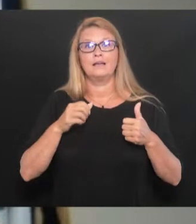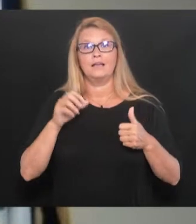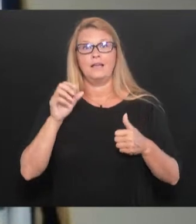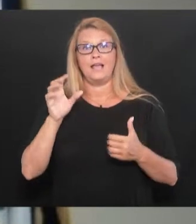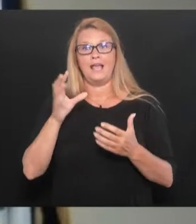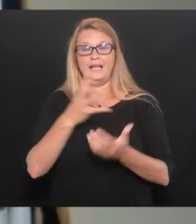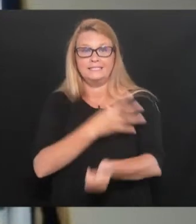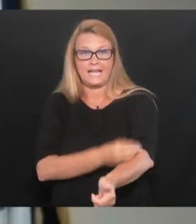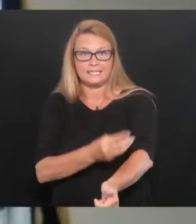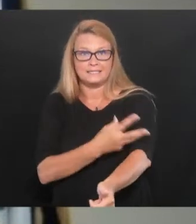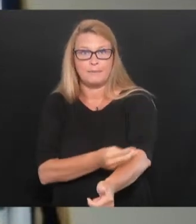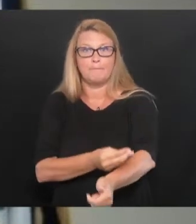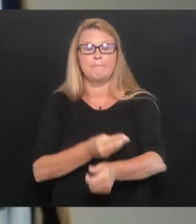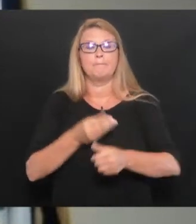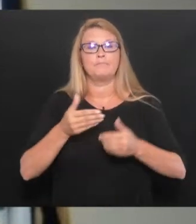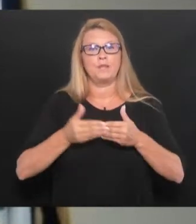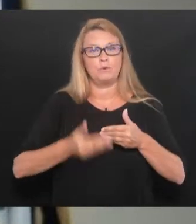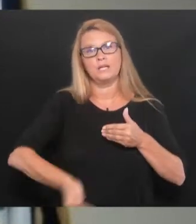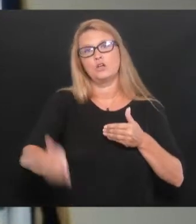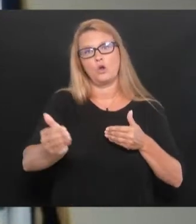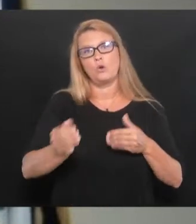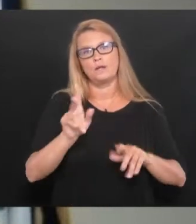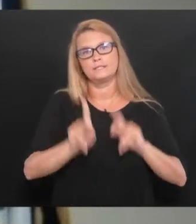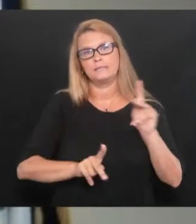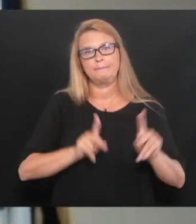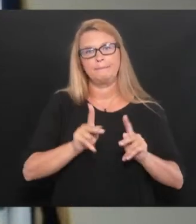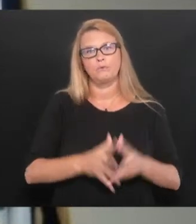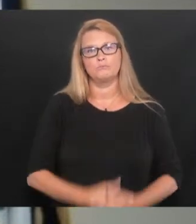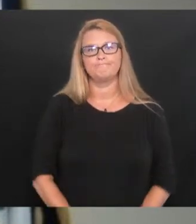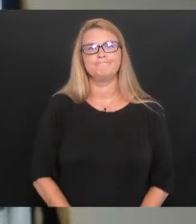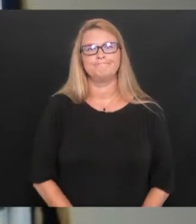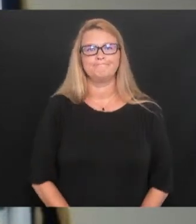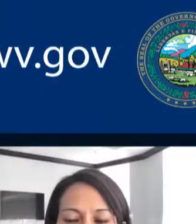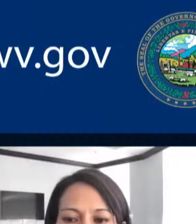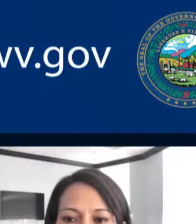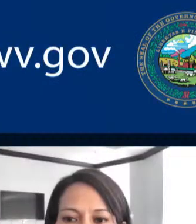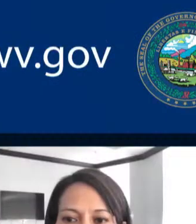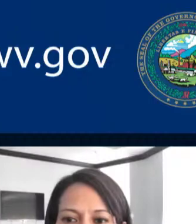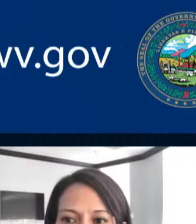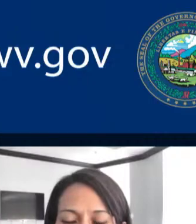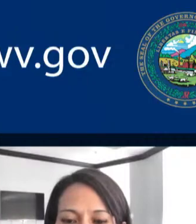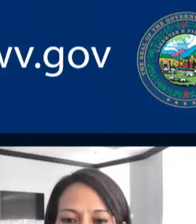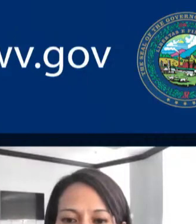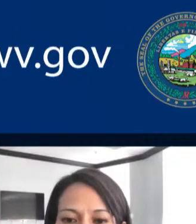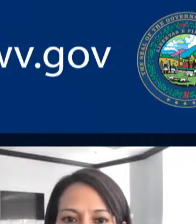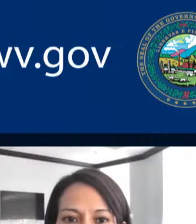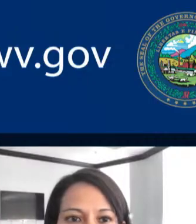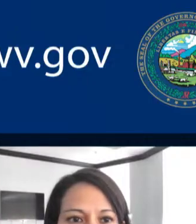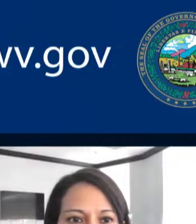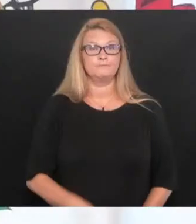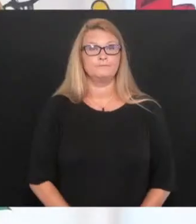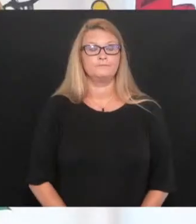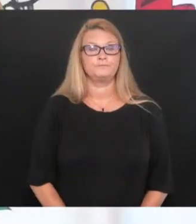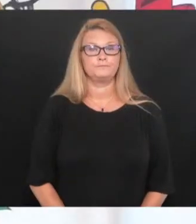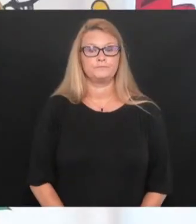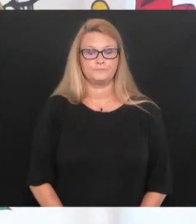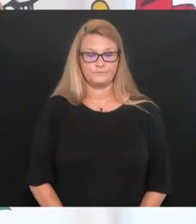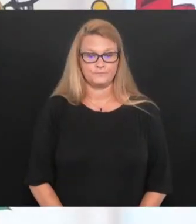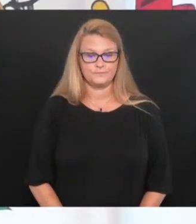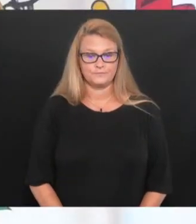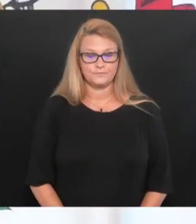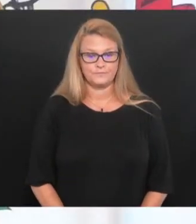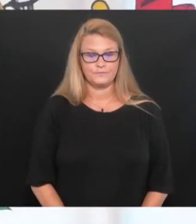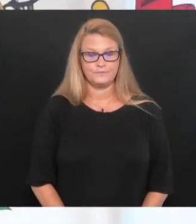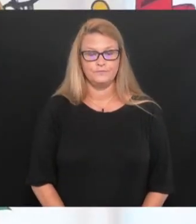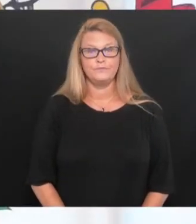tests being run so that we can move quickly on this. Thank you, Charles. To me, just want to say, Charles,